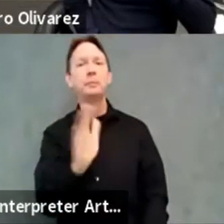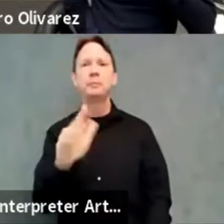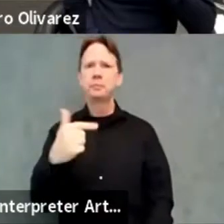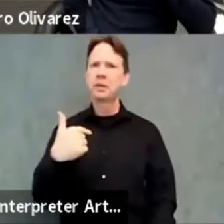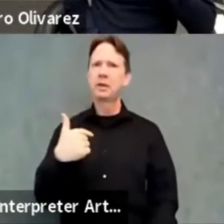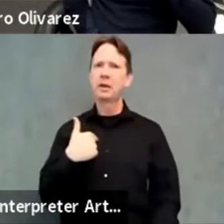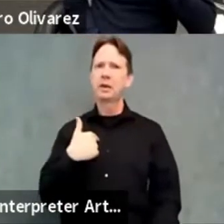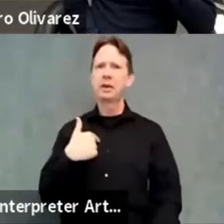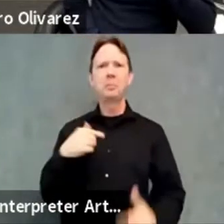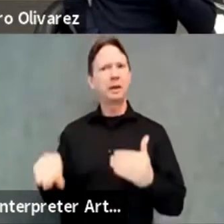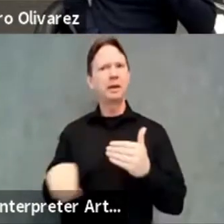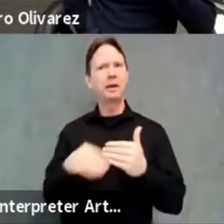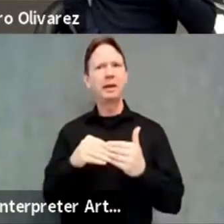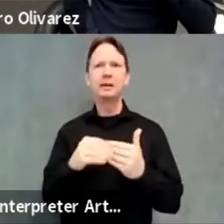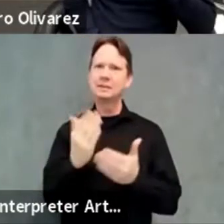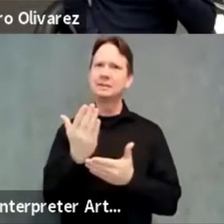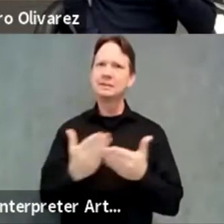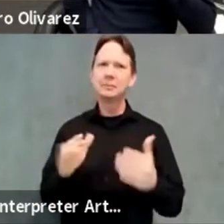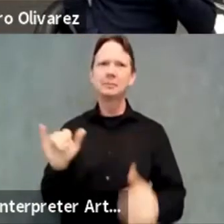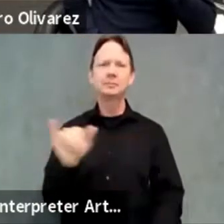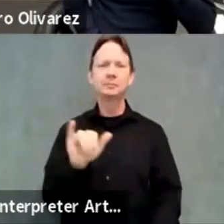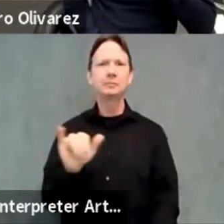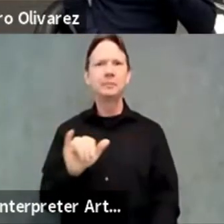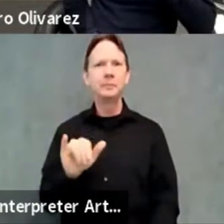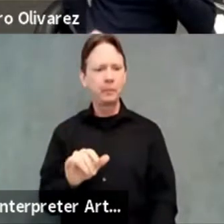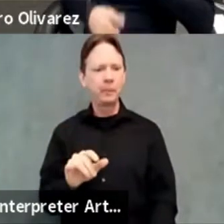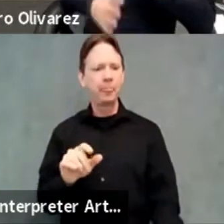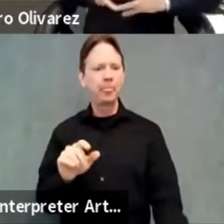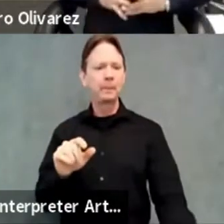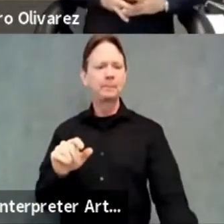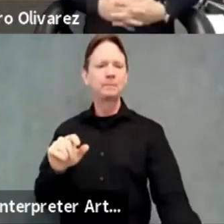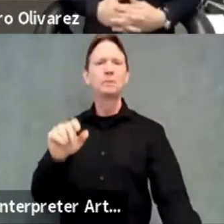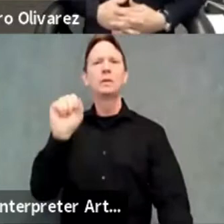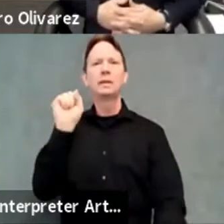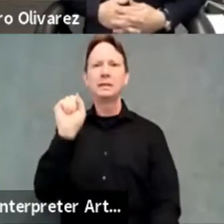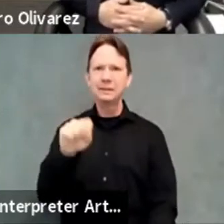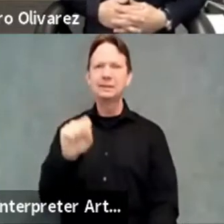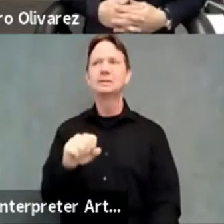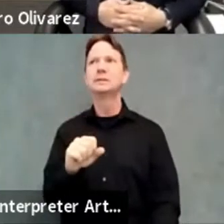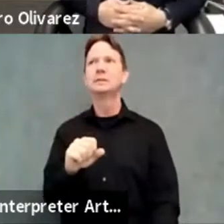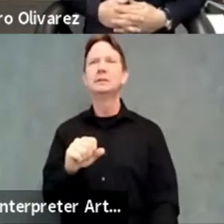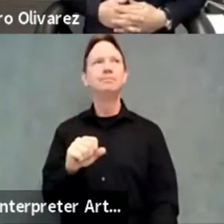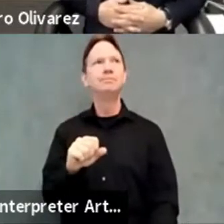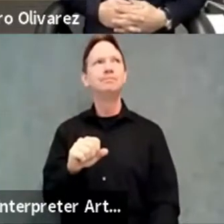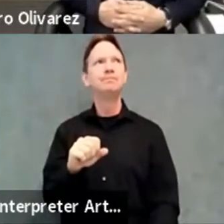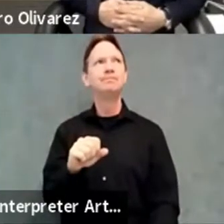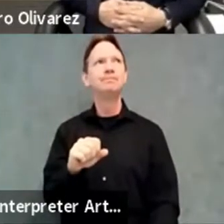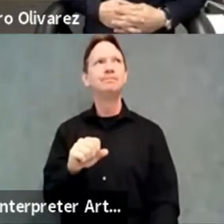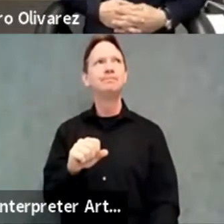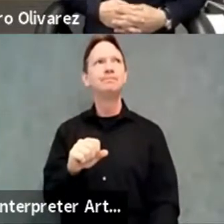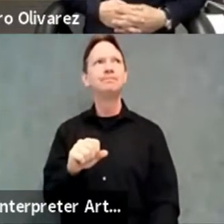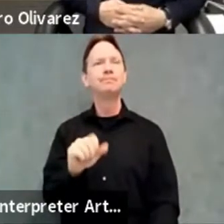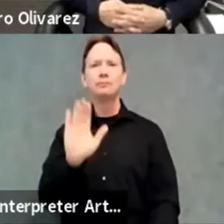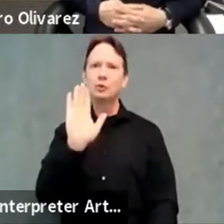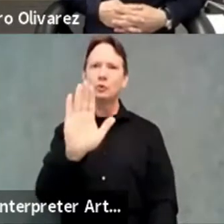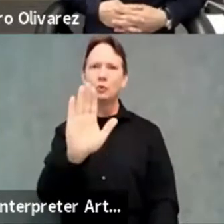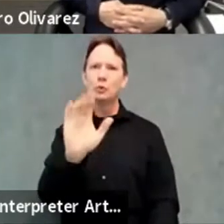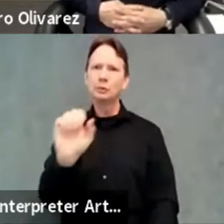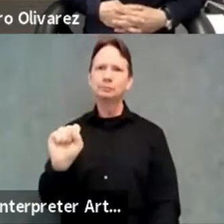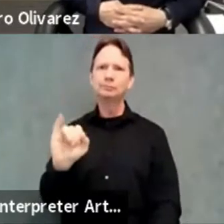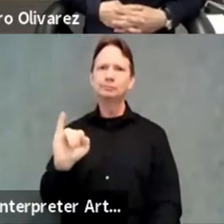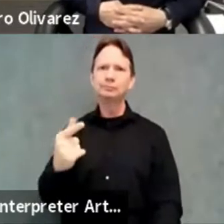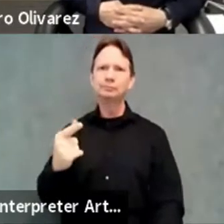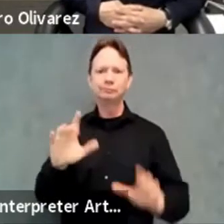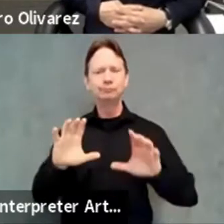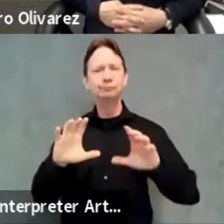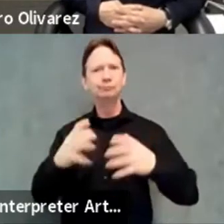mean, it is a fundamental aspect of your SIG is growing and sustaining a community, because your community